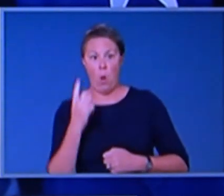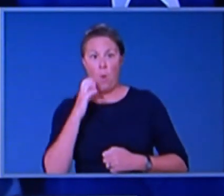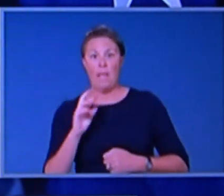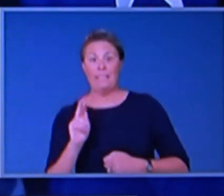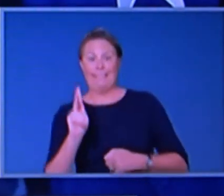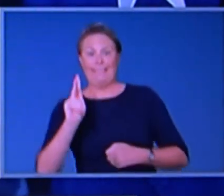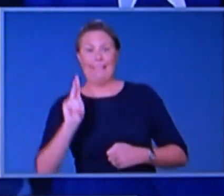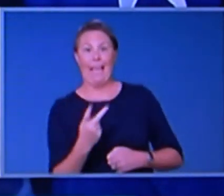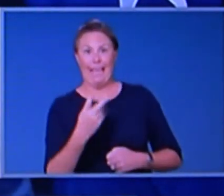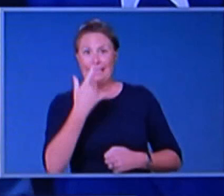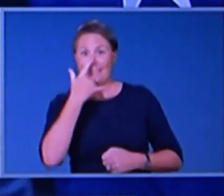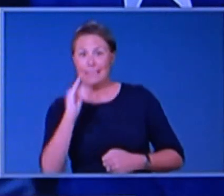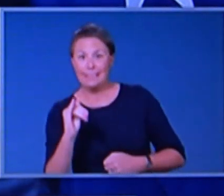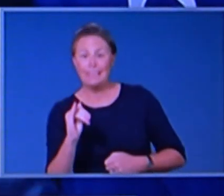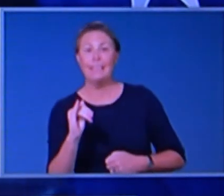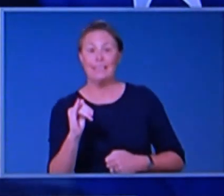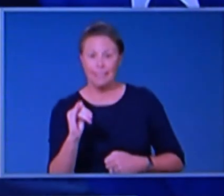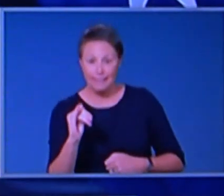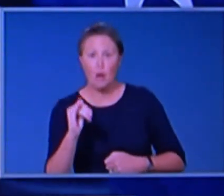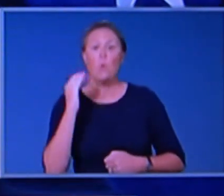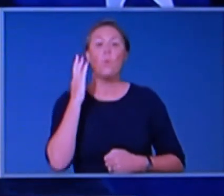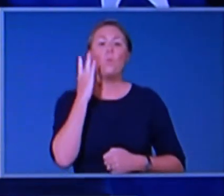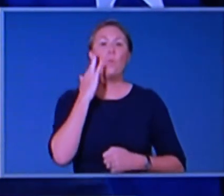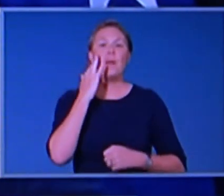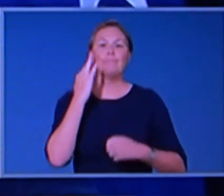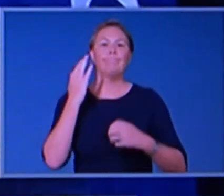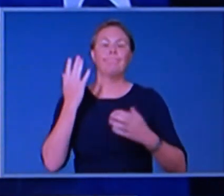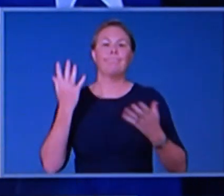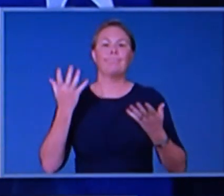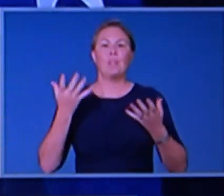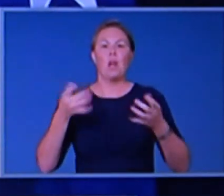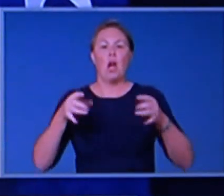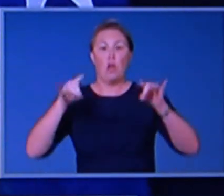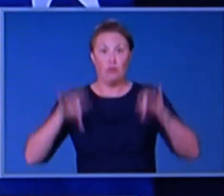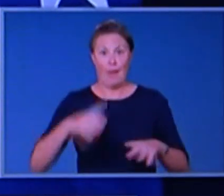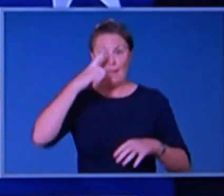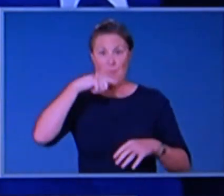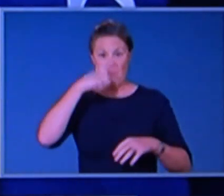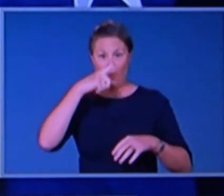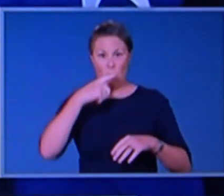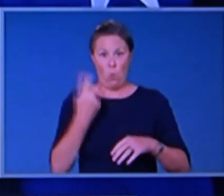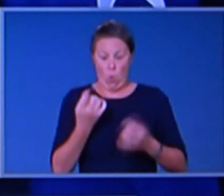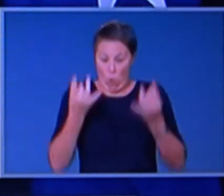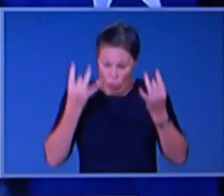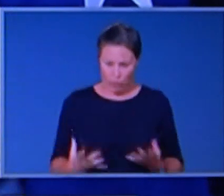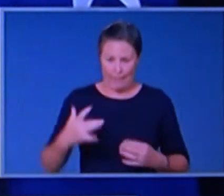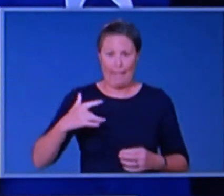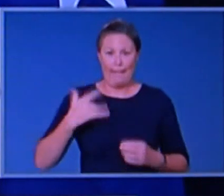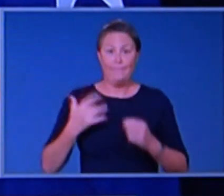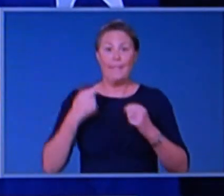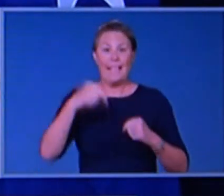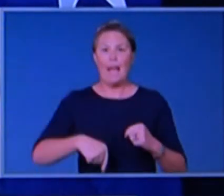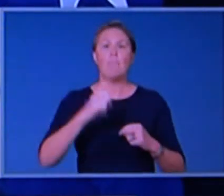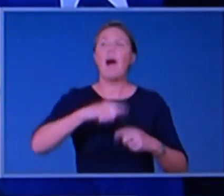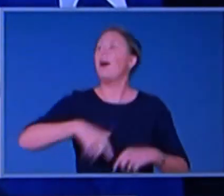is what I'd call the repatriation phase, the repatriation of Australian residents and citizens to Australia as they